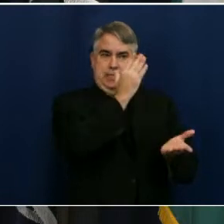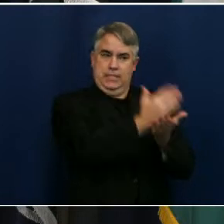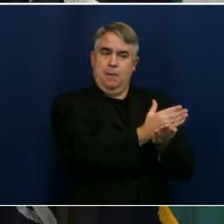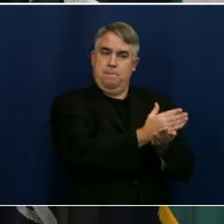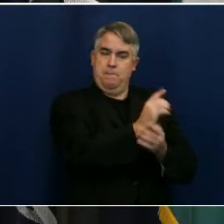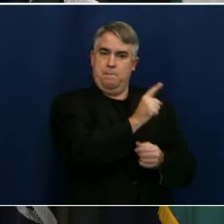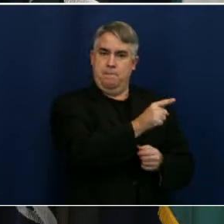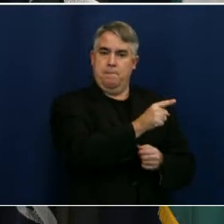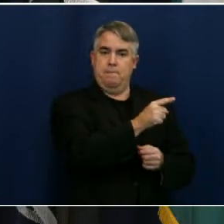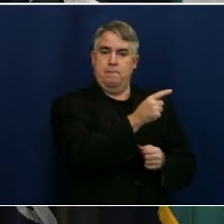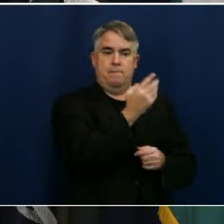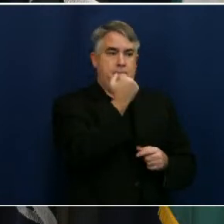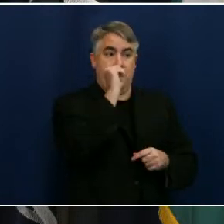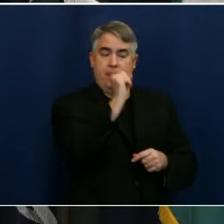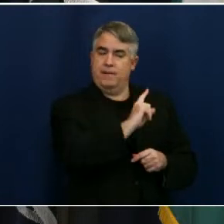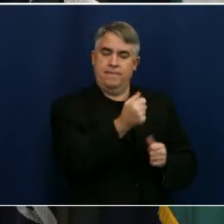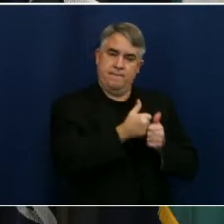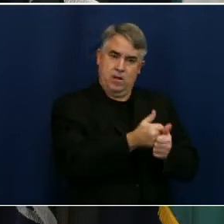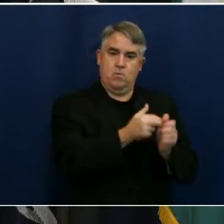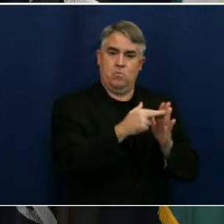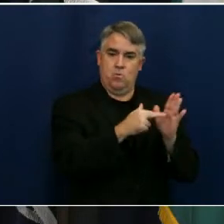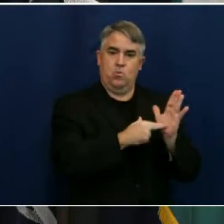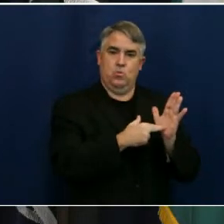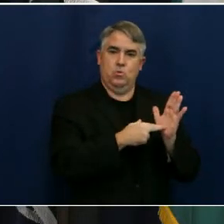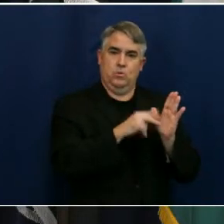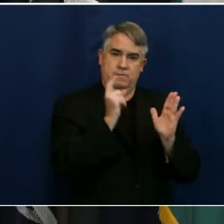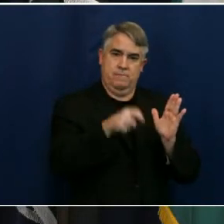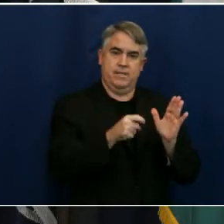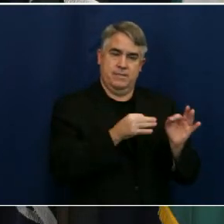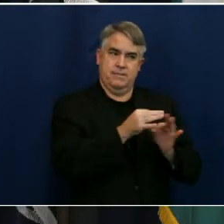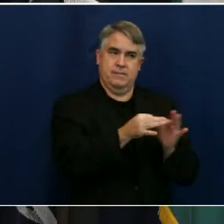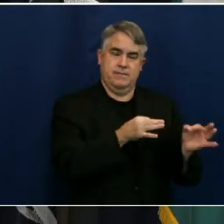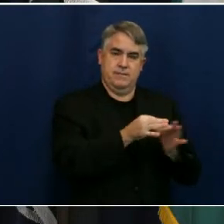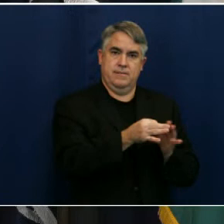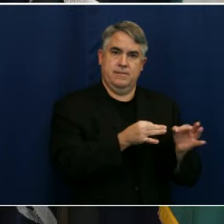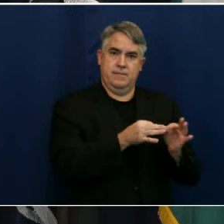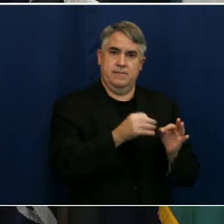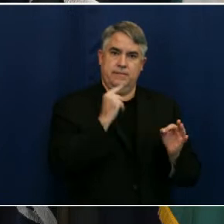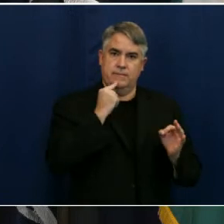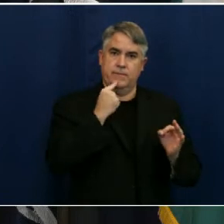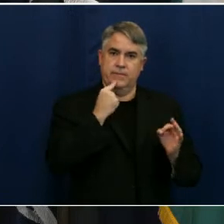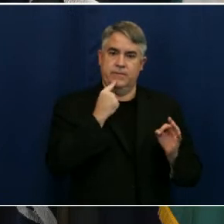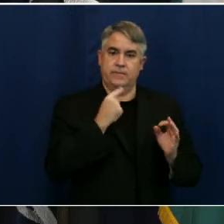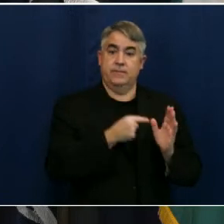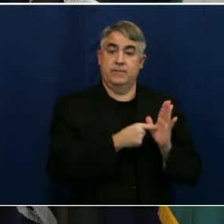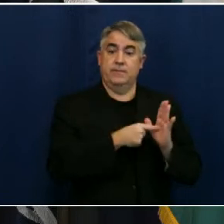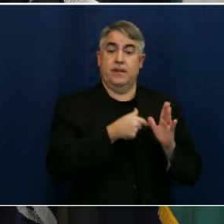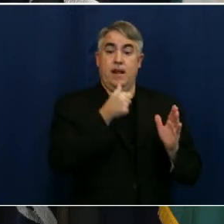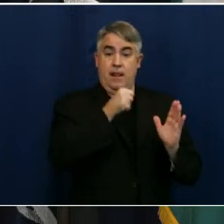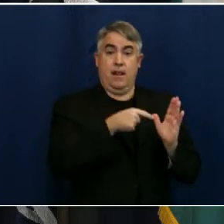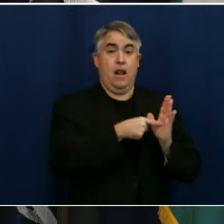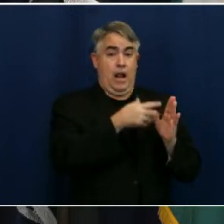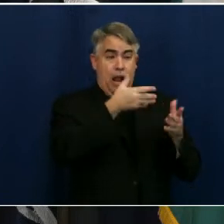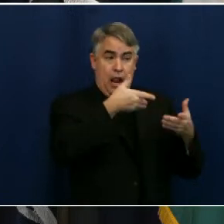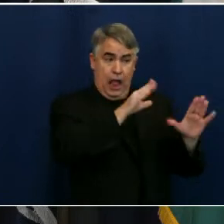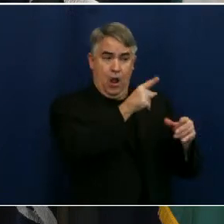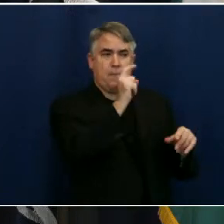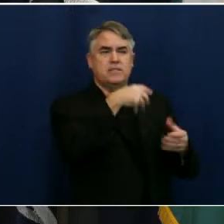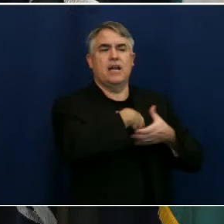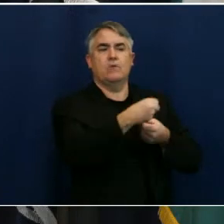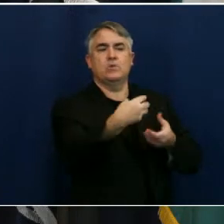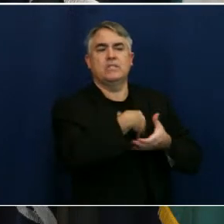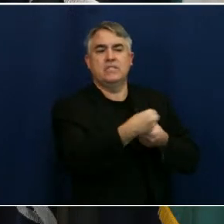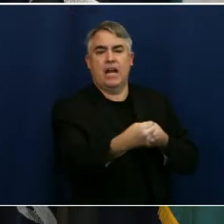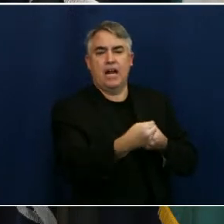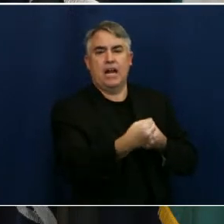measures. And so if the cease and desist letter surrounded an outdoor dining situation, then they would now be in compliance by